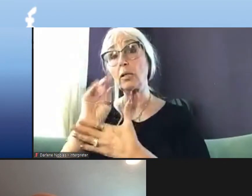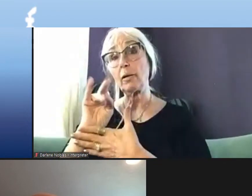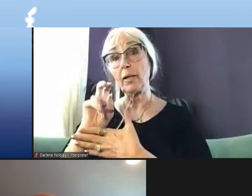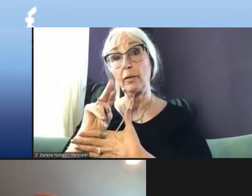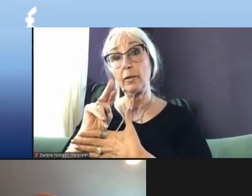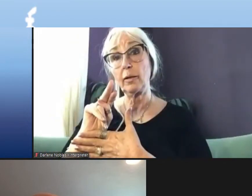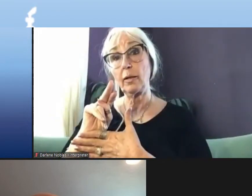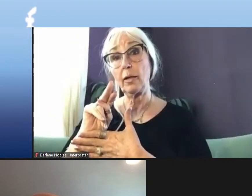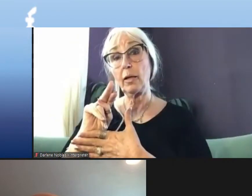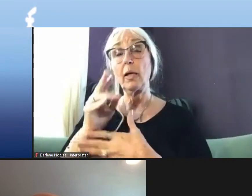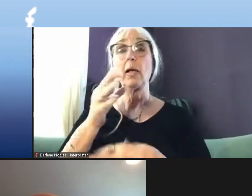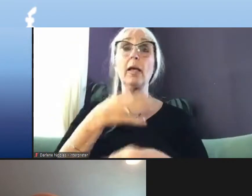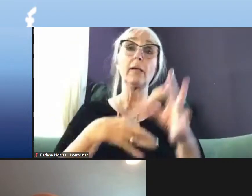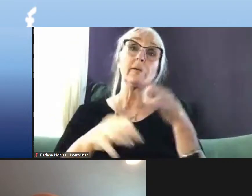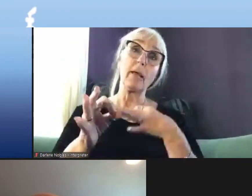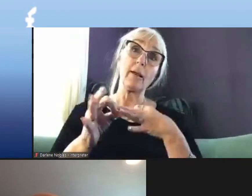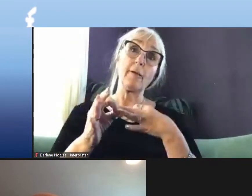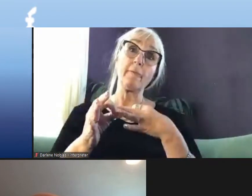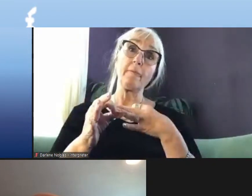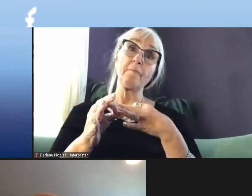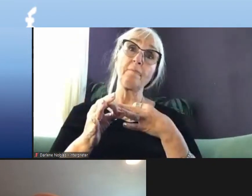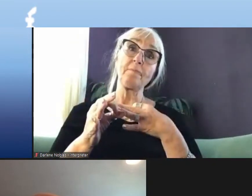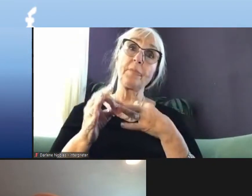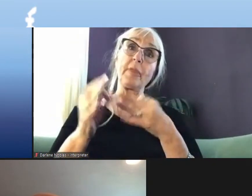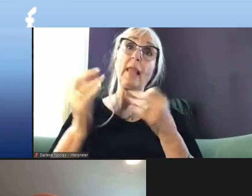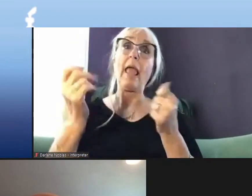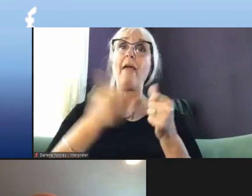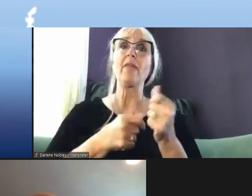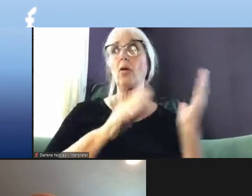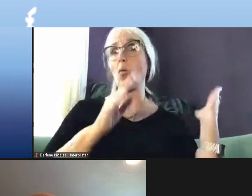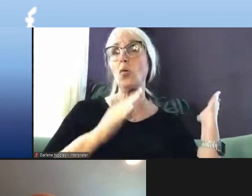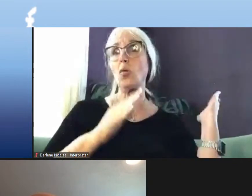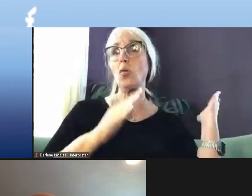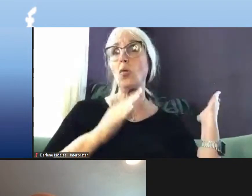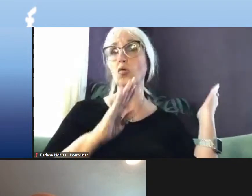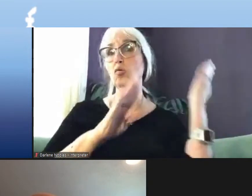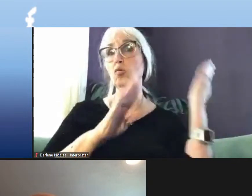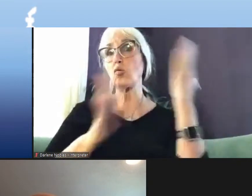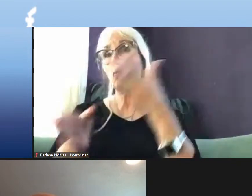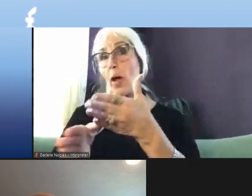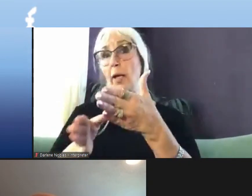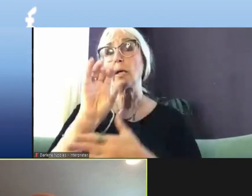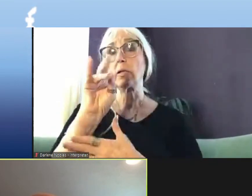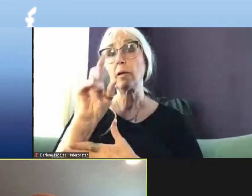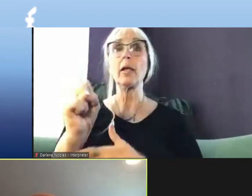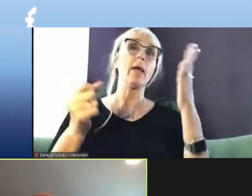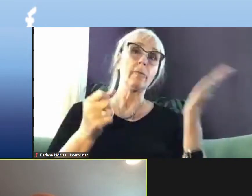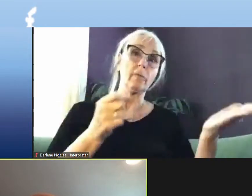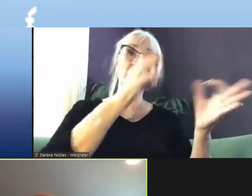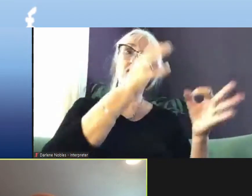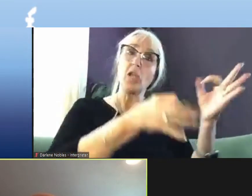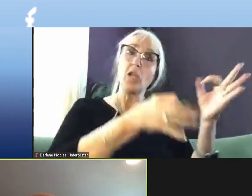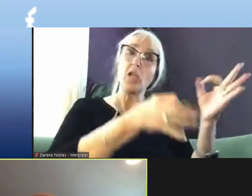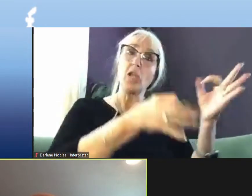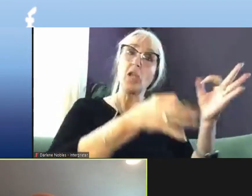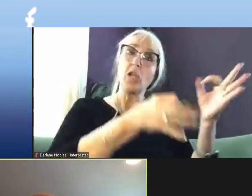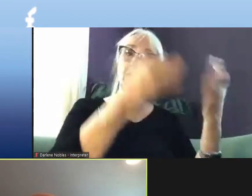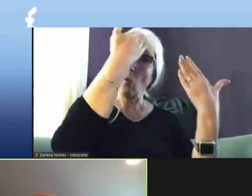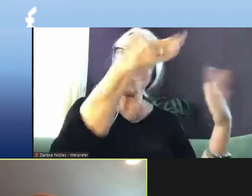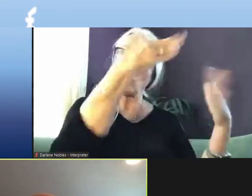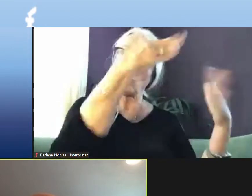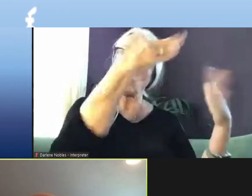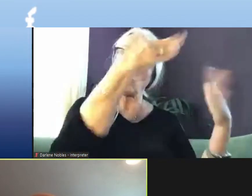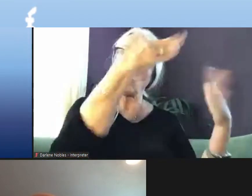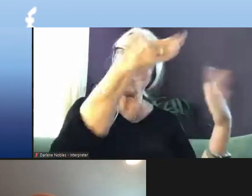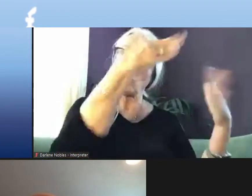instead of things going to the consultant and us not even knowing about it. You're saying the consultant is not going to